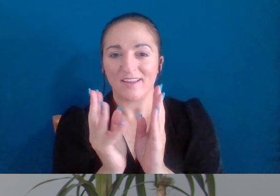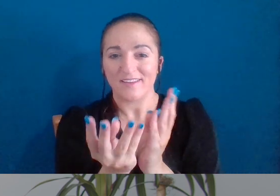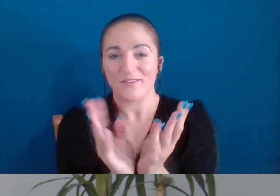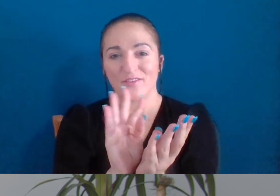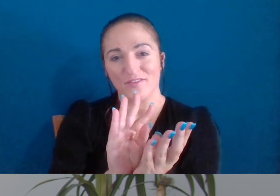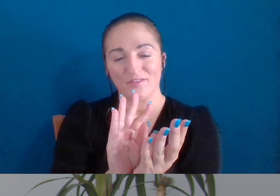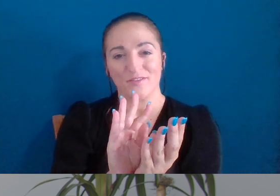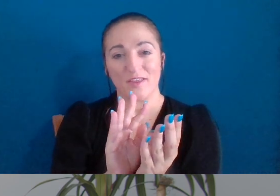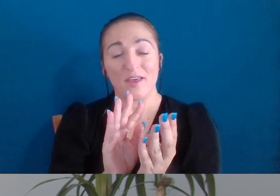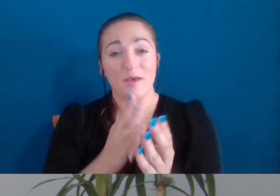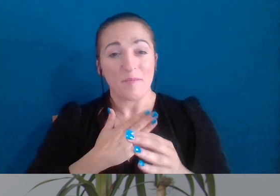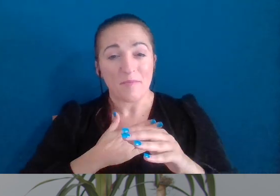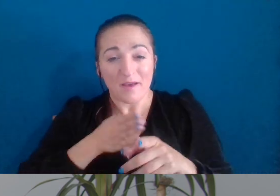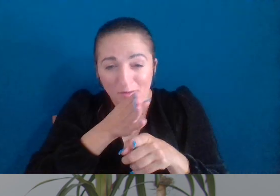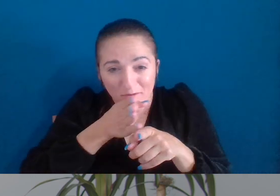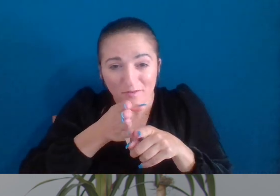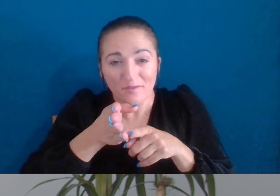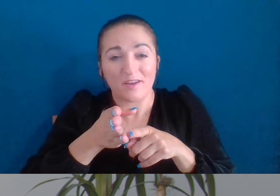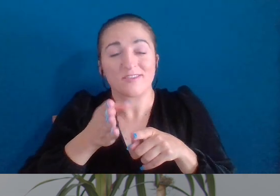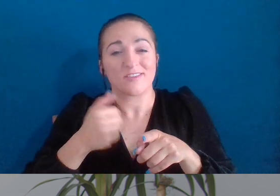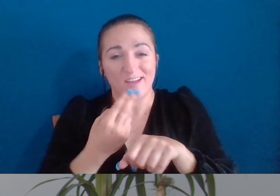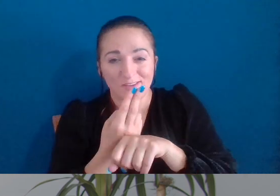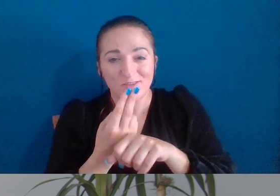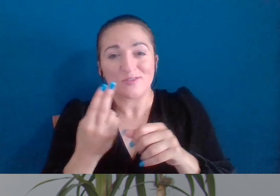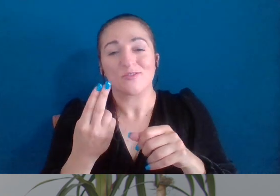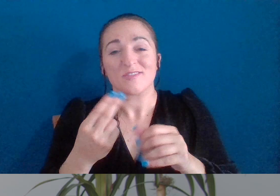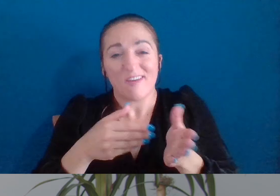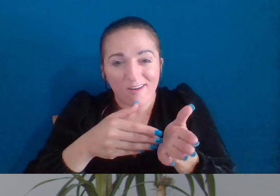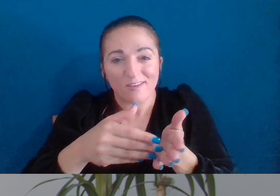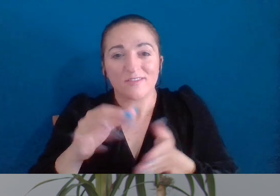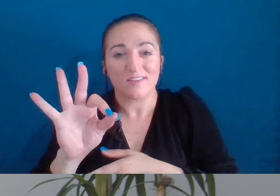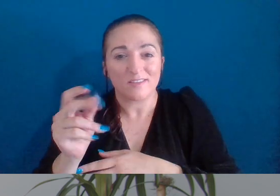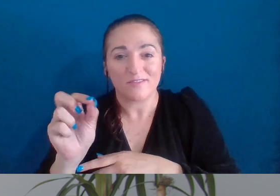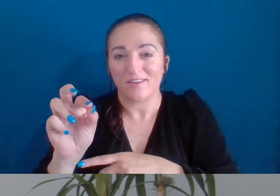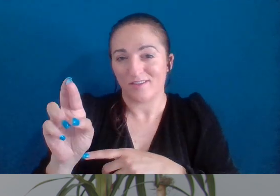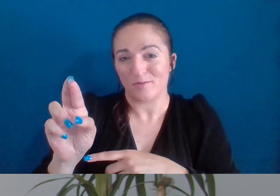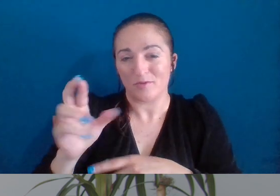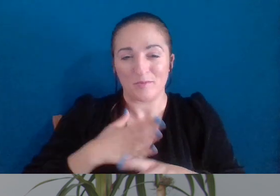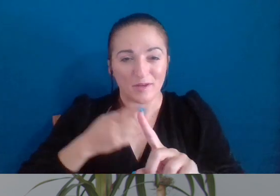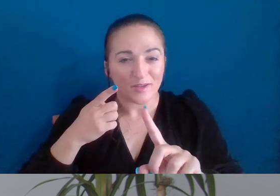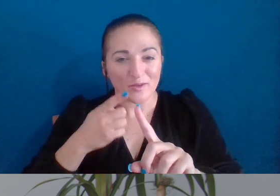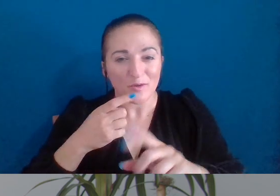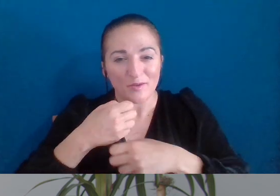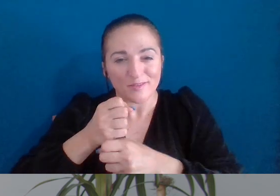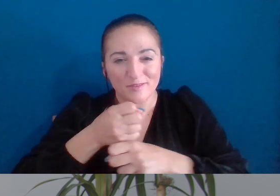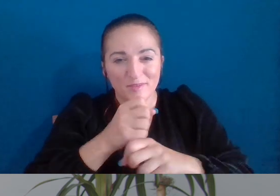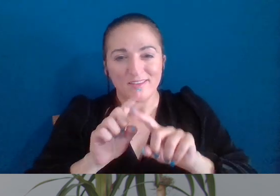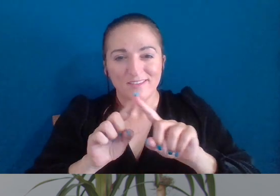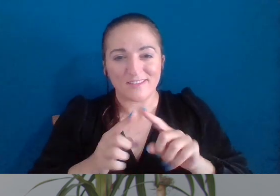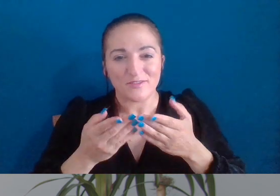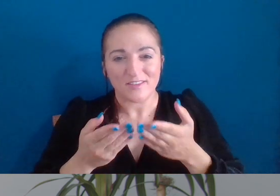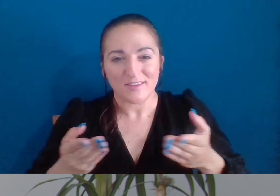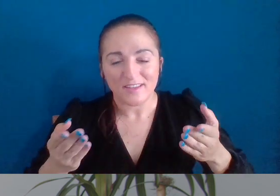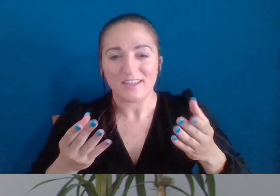work in my practice. I want to make things that are soft, that are soothing to the touch, and I invite